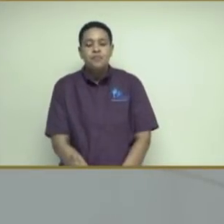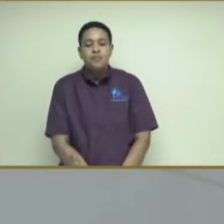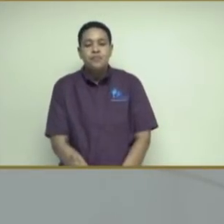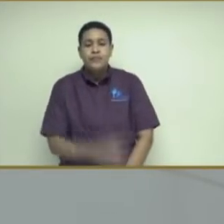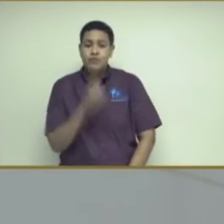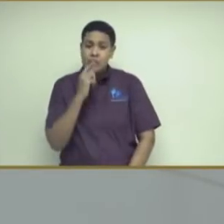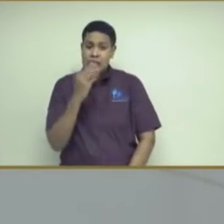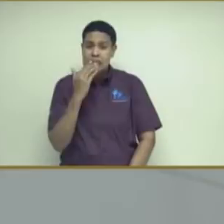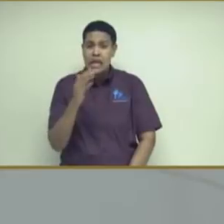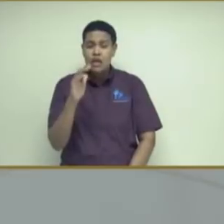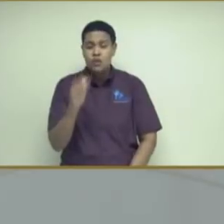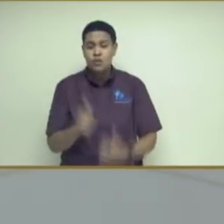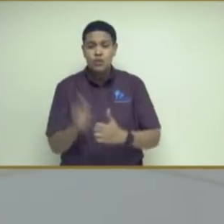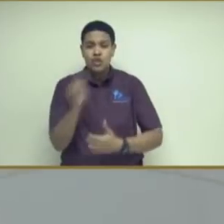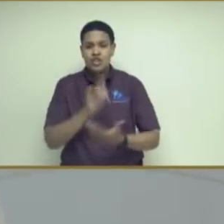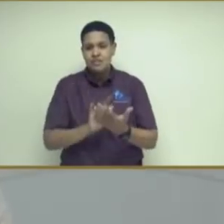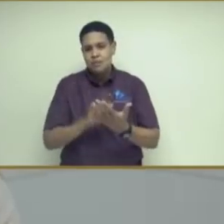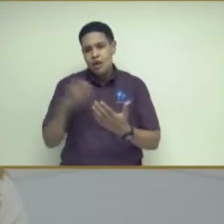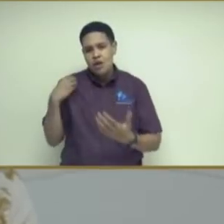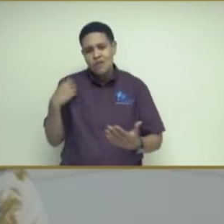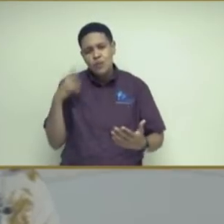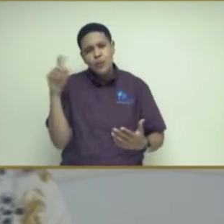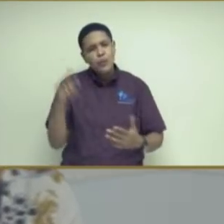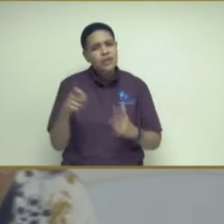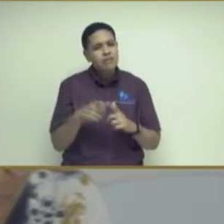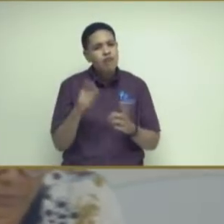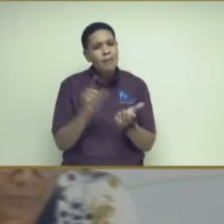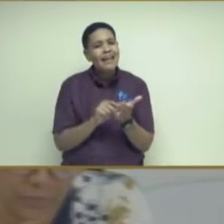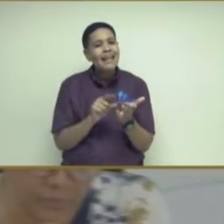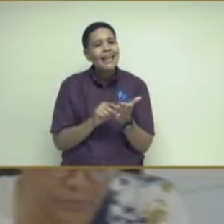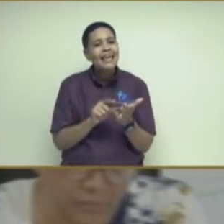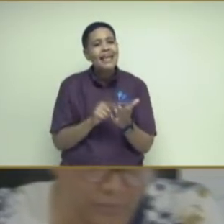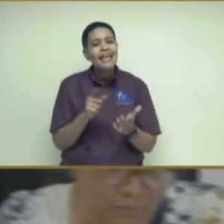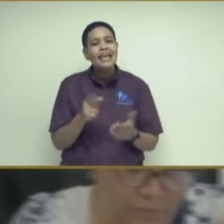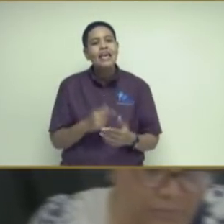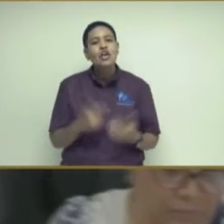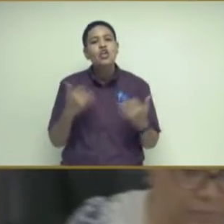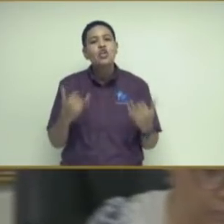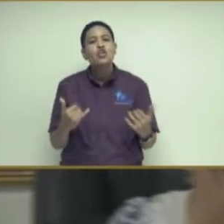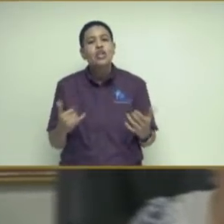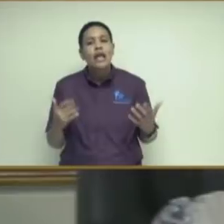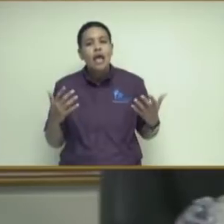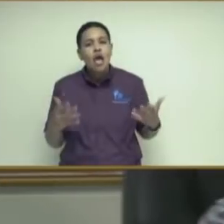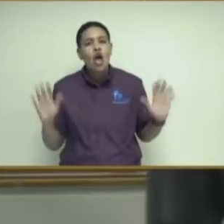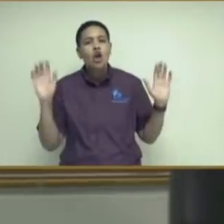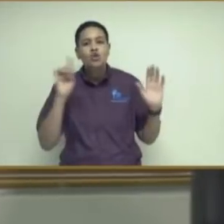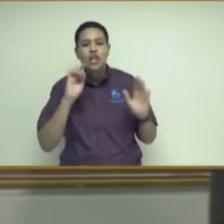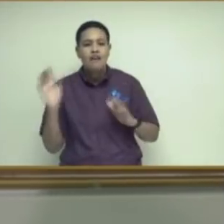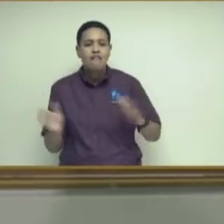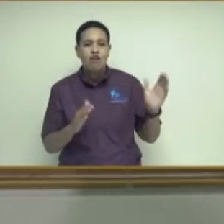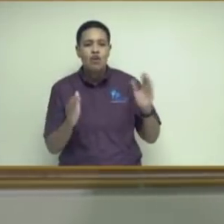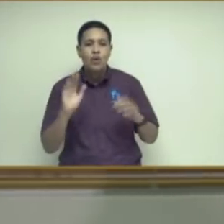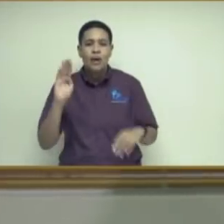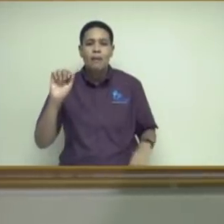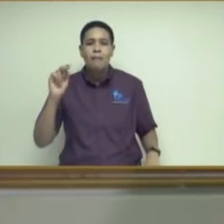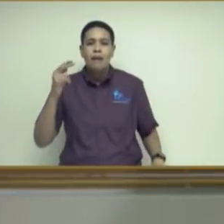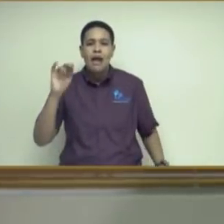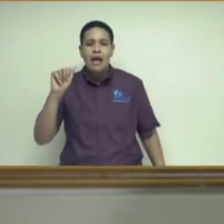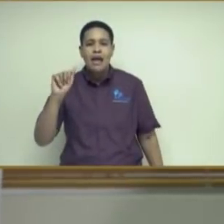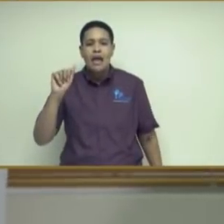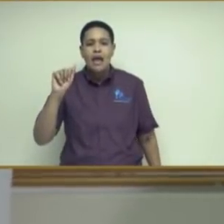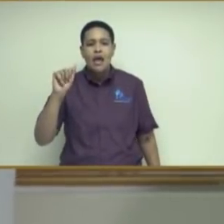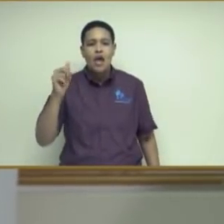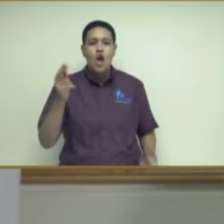Thank you very much, CMO. We have a question from the Gleaner with today's conclusion of the arrangement with Bahia Hotel as a